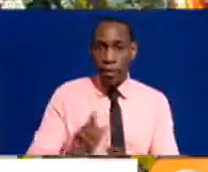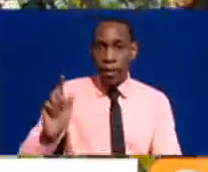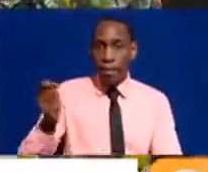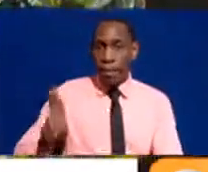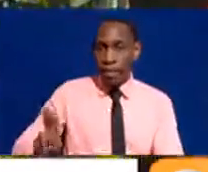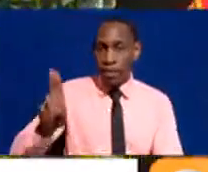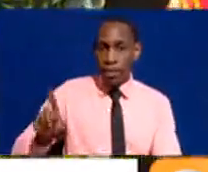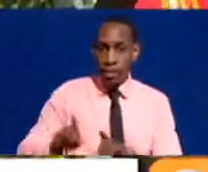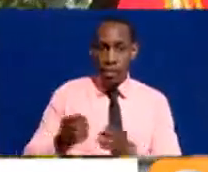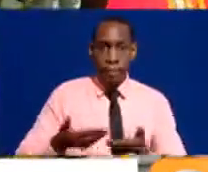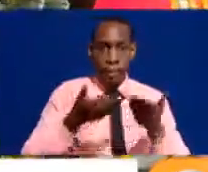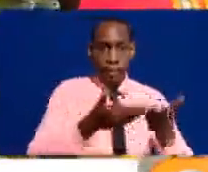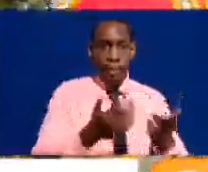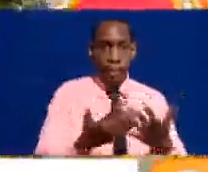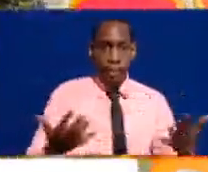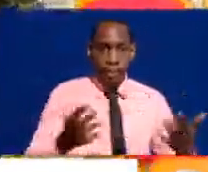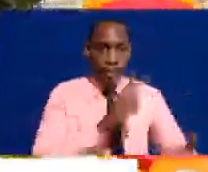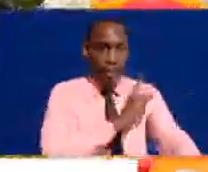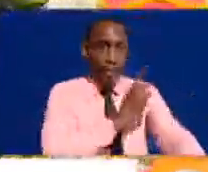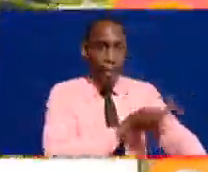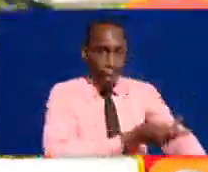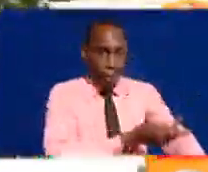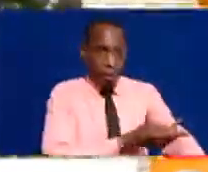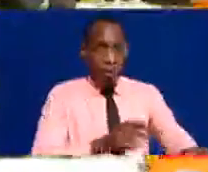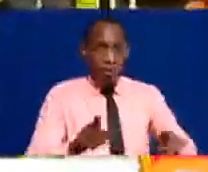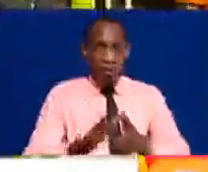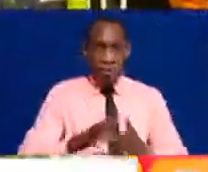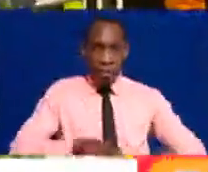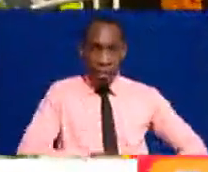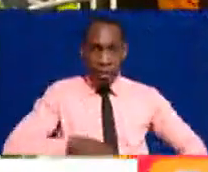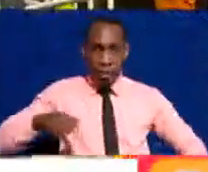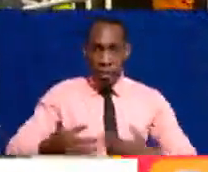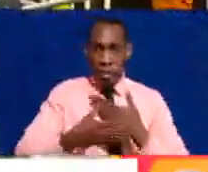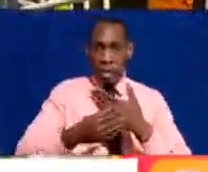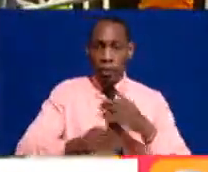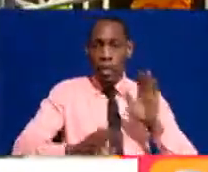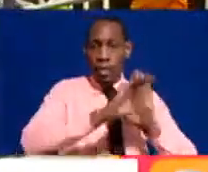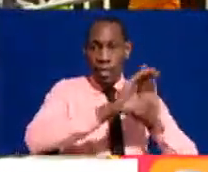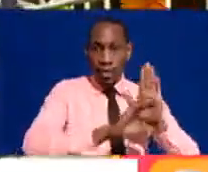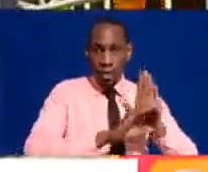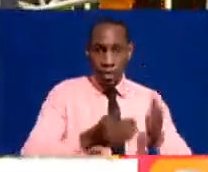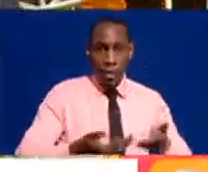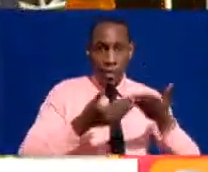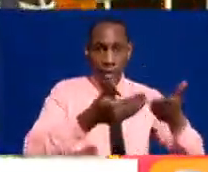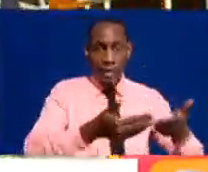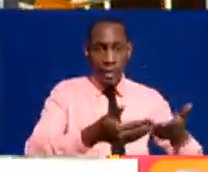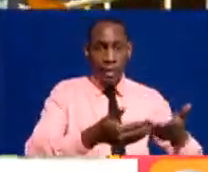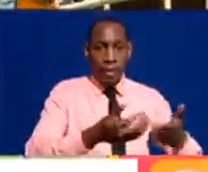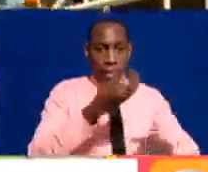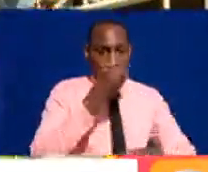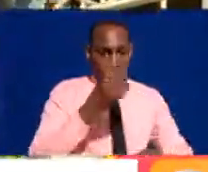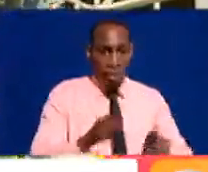Uhuru Kenyatta will hand over the instruments of power, a sword and a copy of the Constitution to his successor.